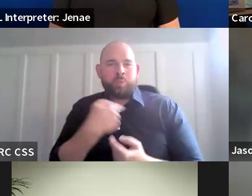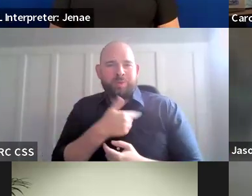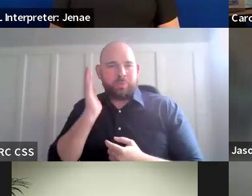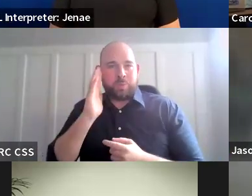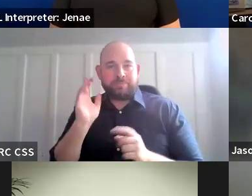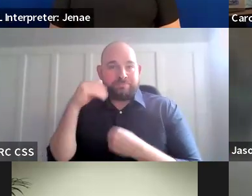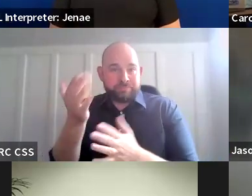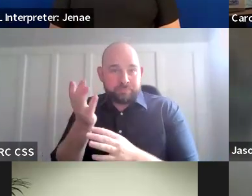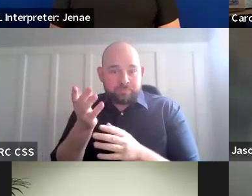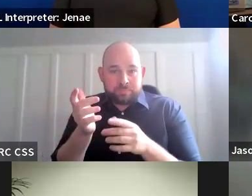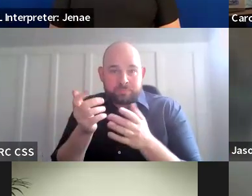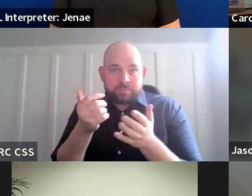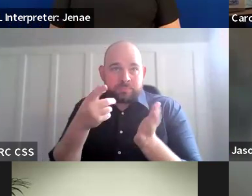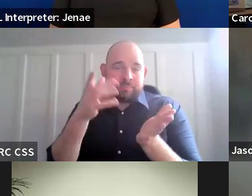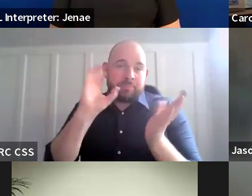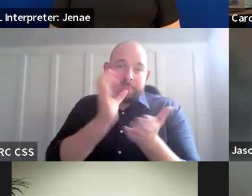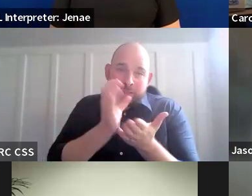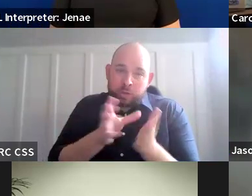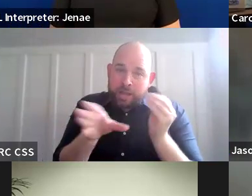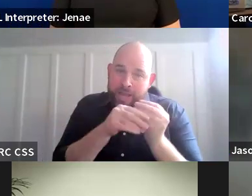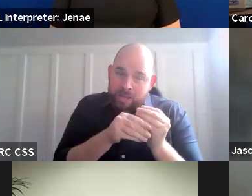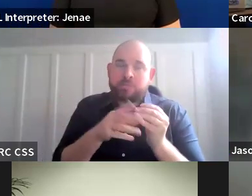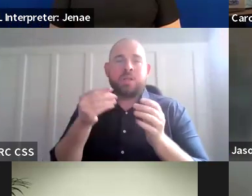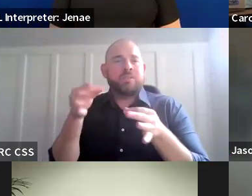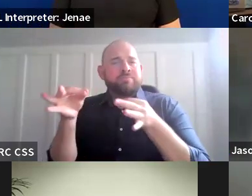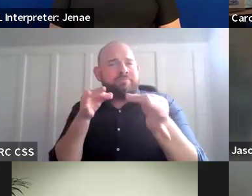maybe. So this is really who we're targeting.